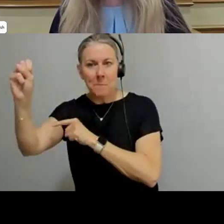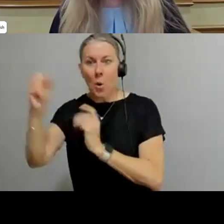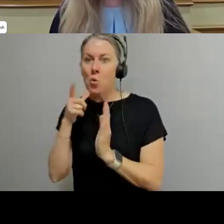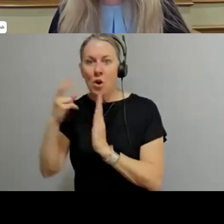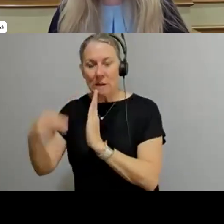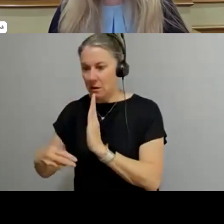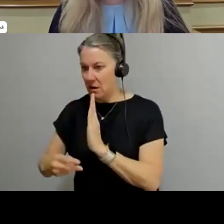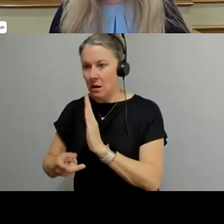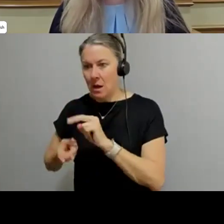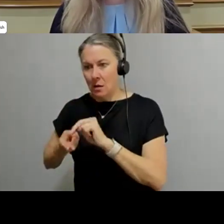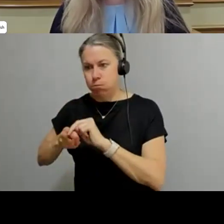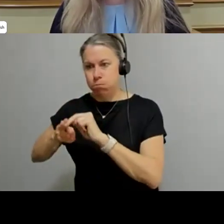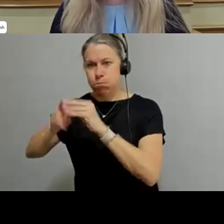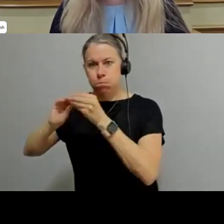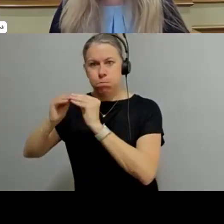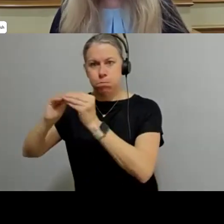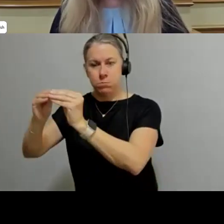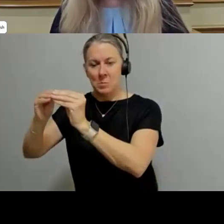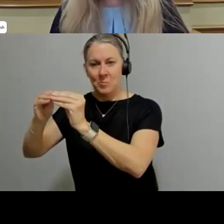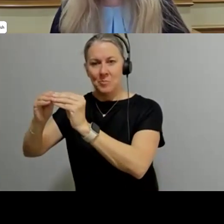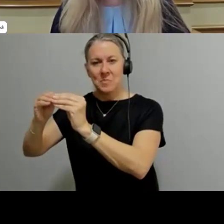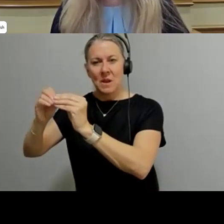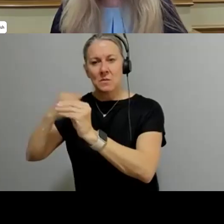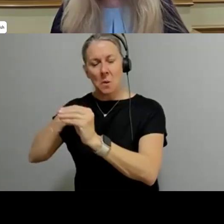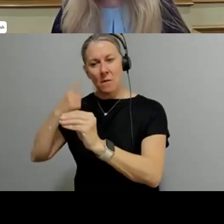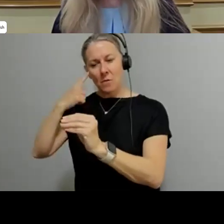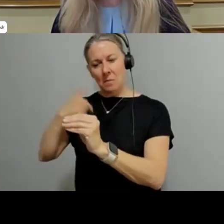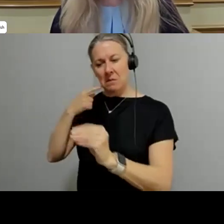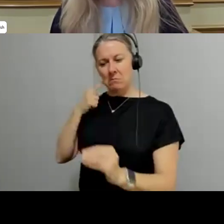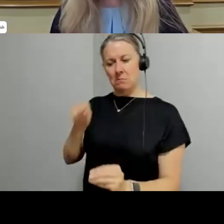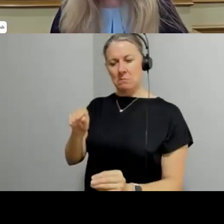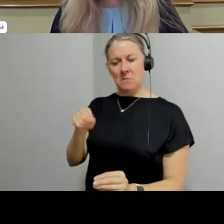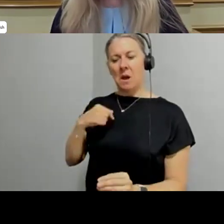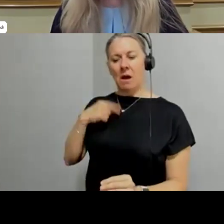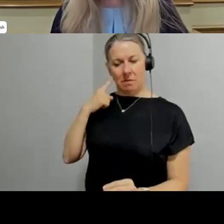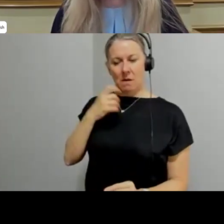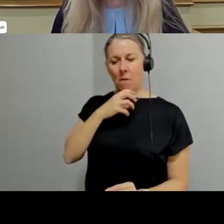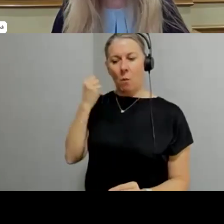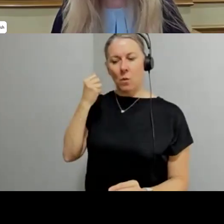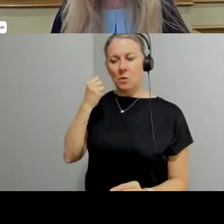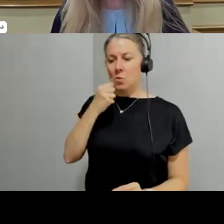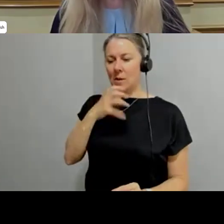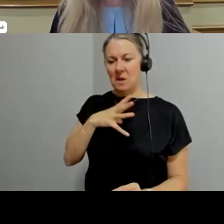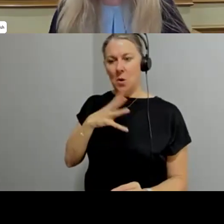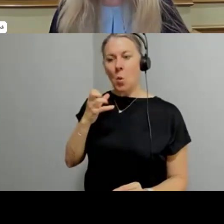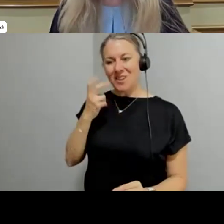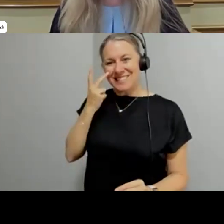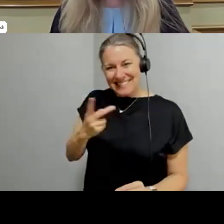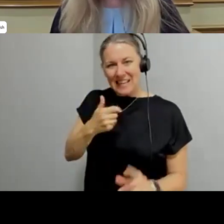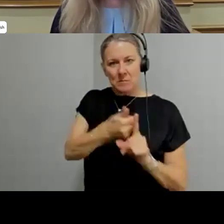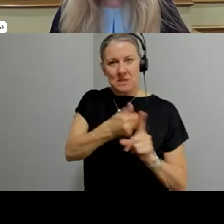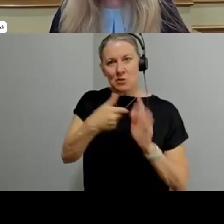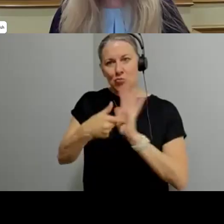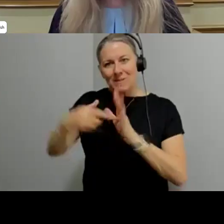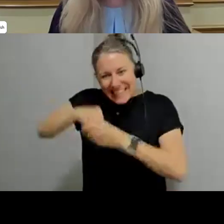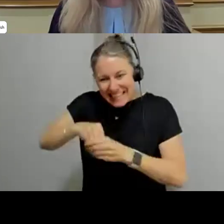older women want to see themselves represented, and they have not been represented in the media, not in a way that really gets